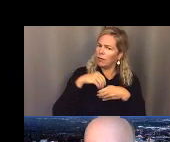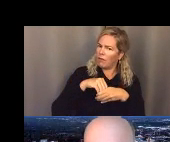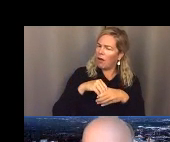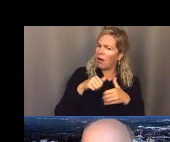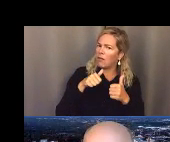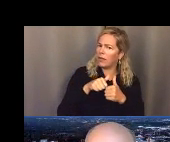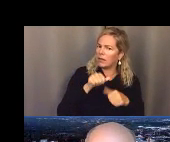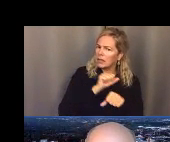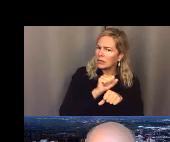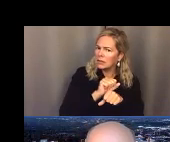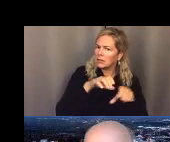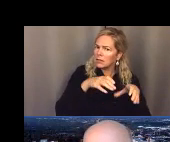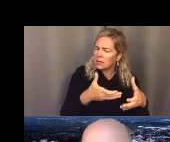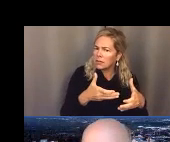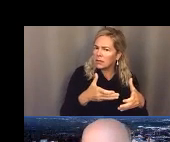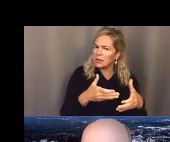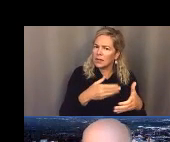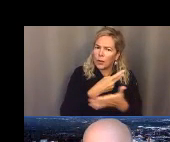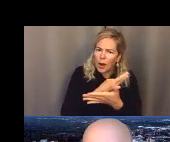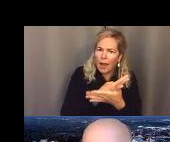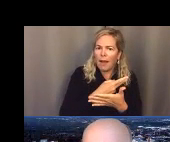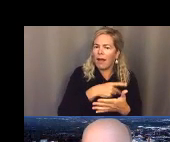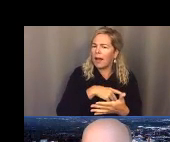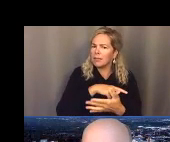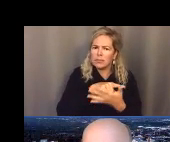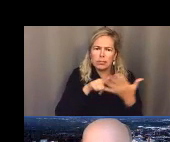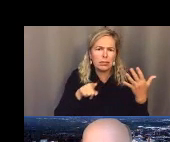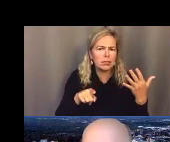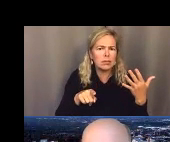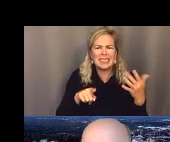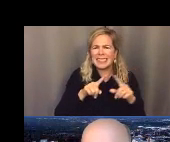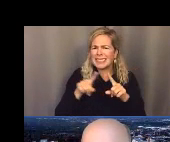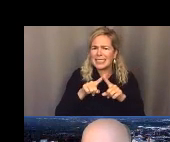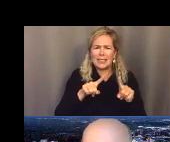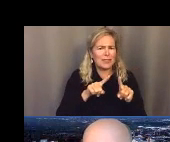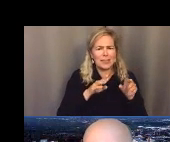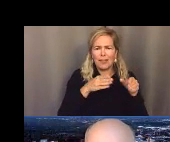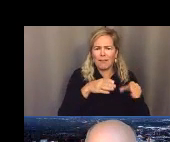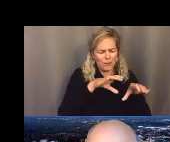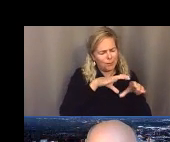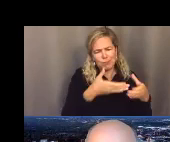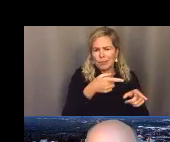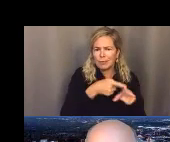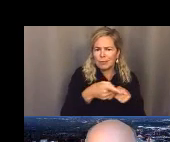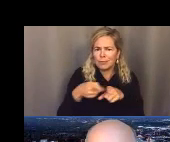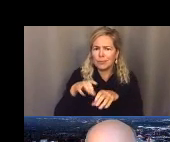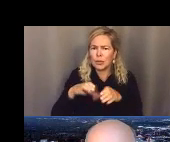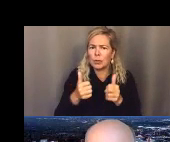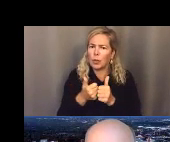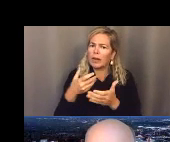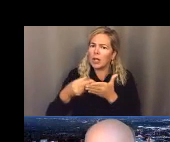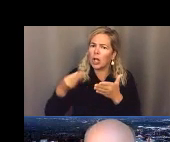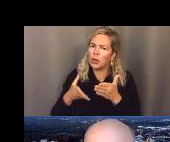grad student, and we are doing a separate focus group session with learners in the coming days.